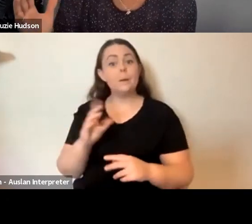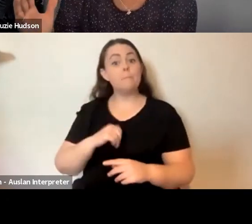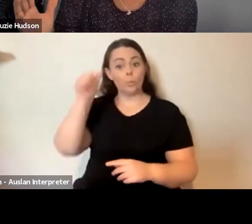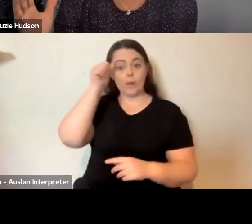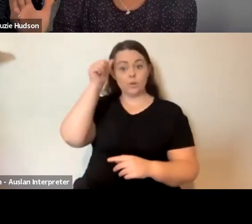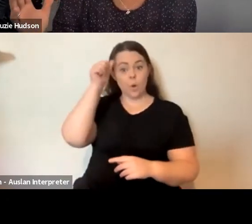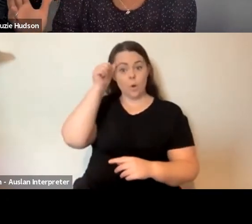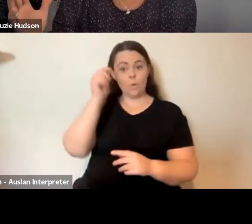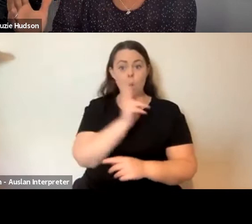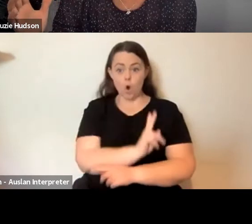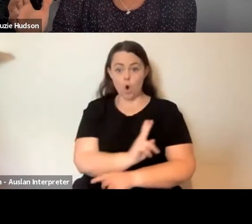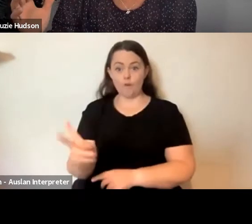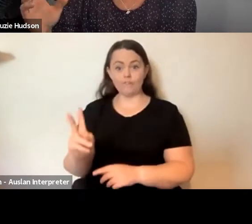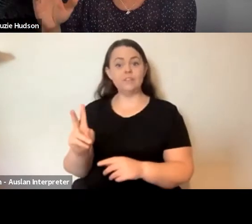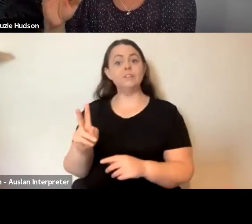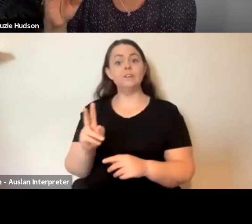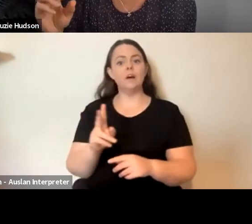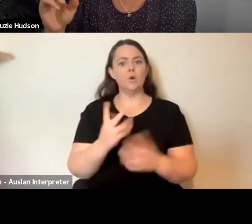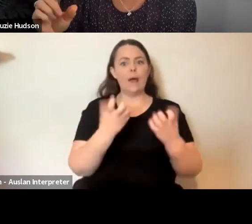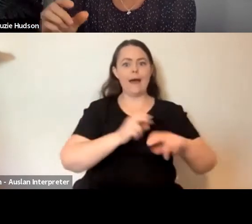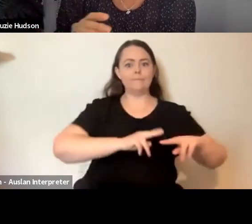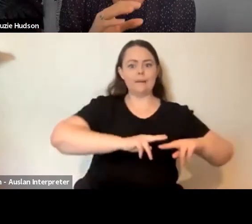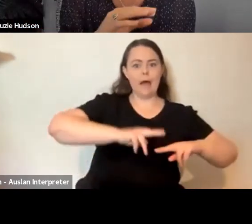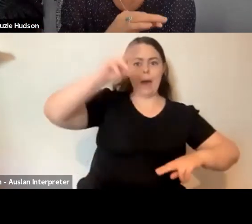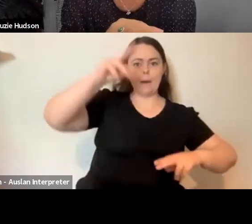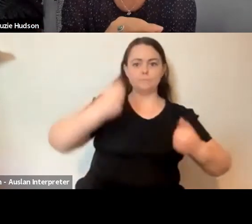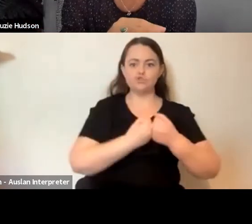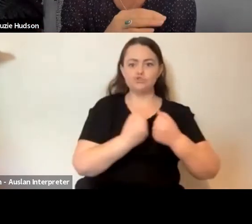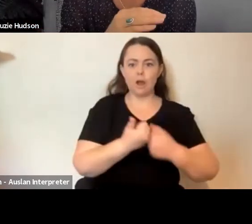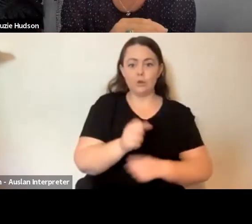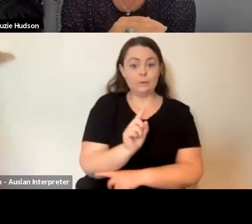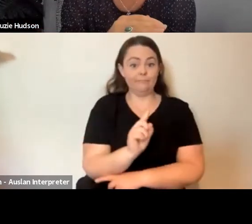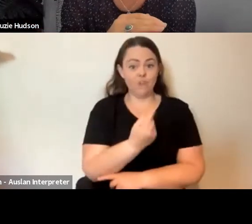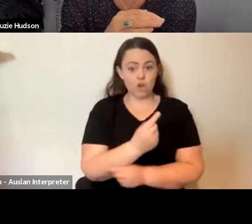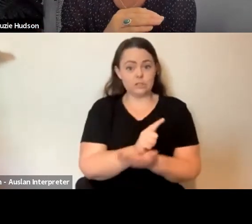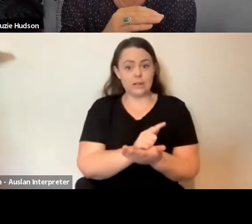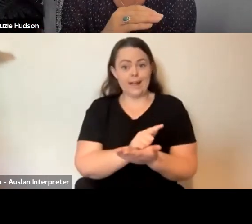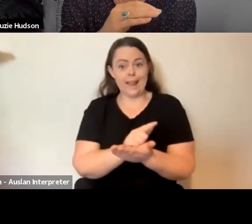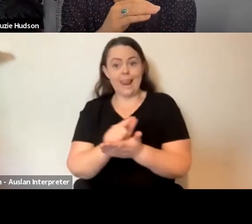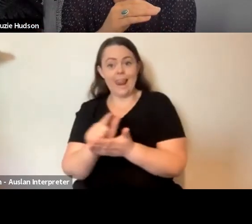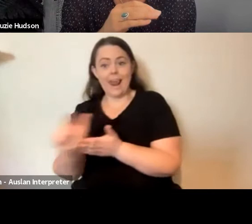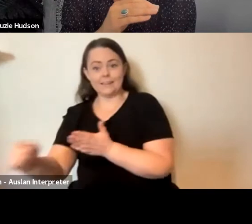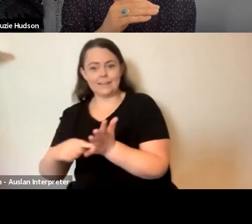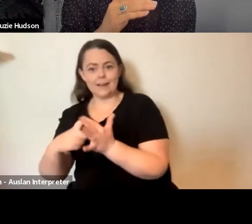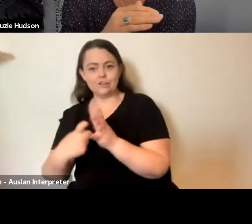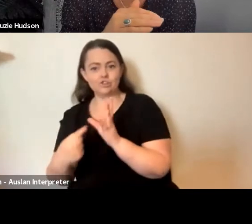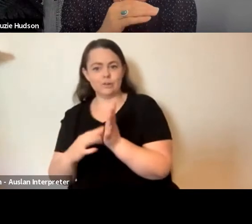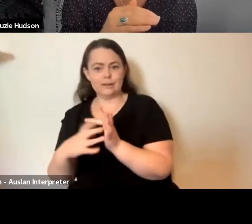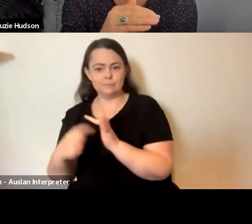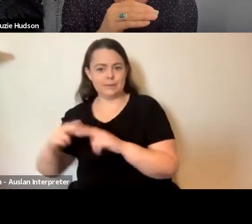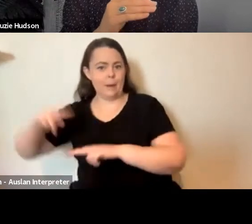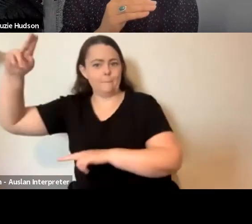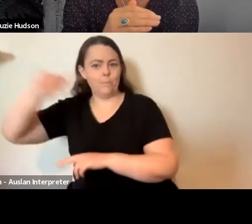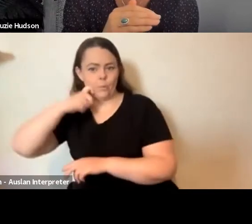the treatment services sector. And so it's really critical that we keep our eyes on that. And I think methamphetamine is a